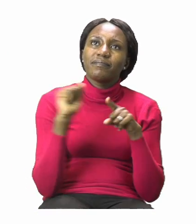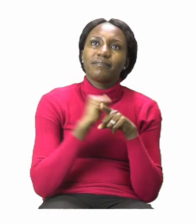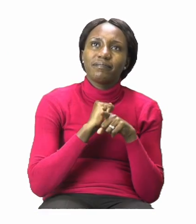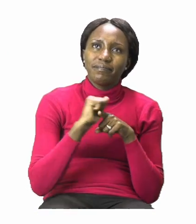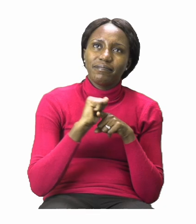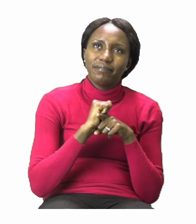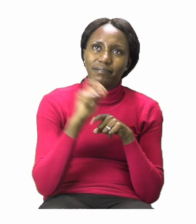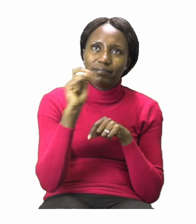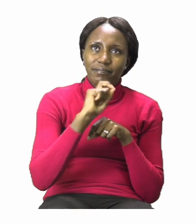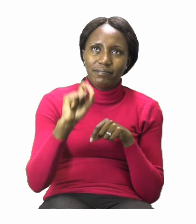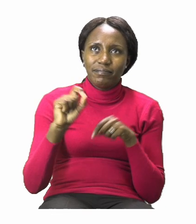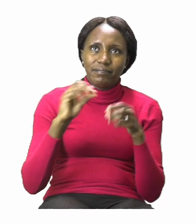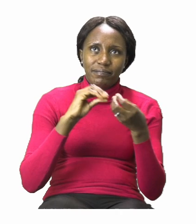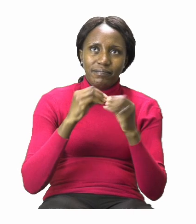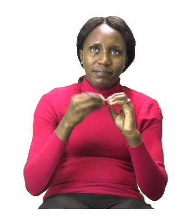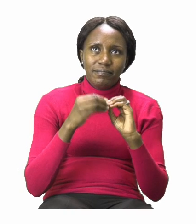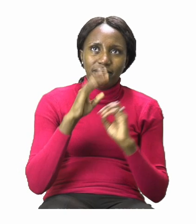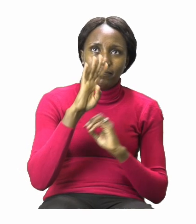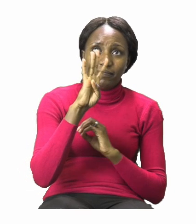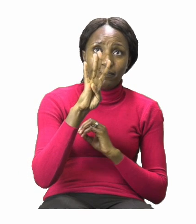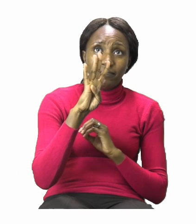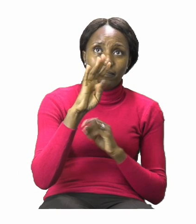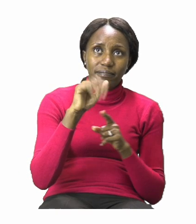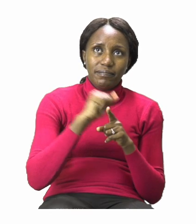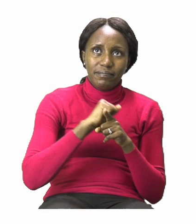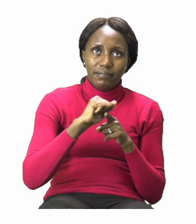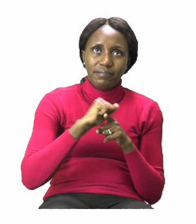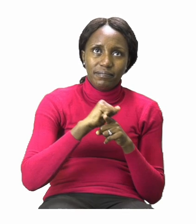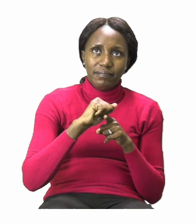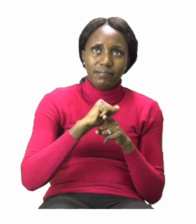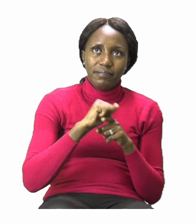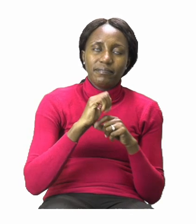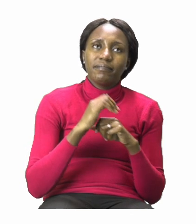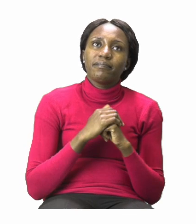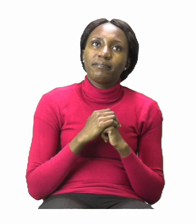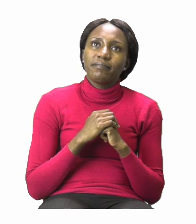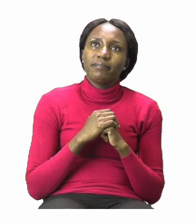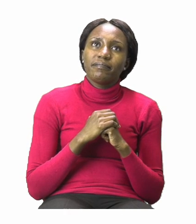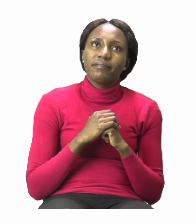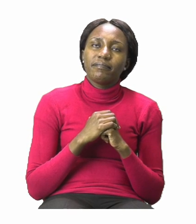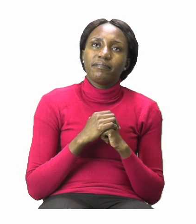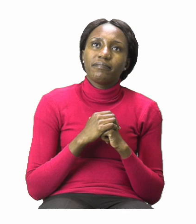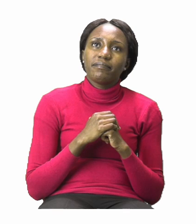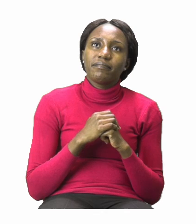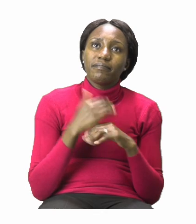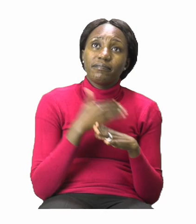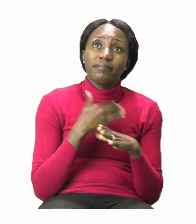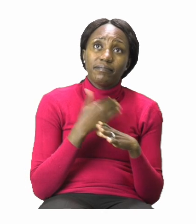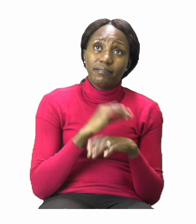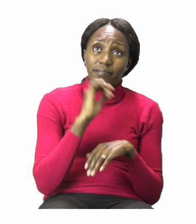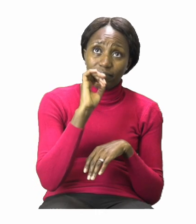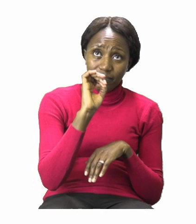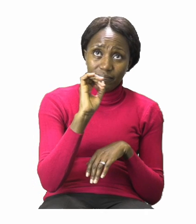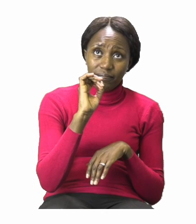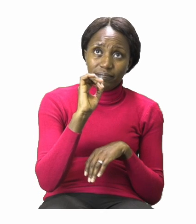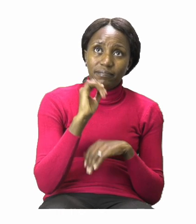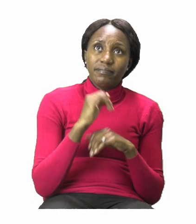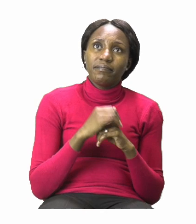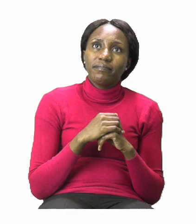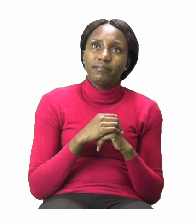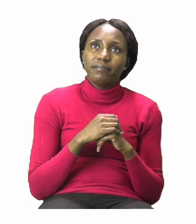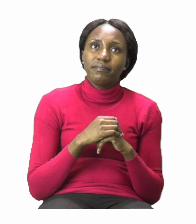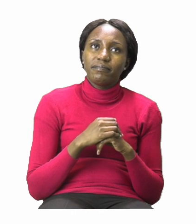doing the number 4. It's our job to trace the number 4. And then when we are